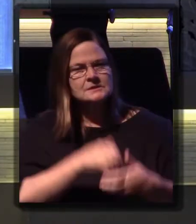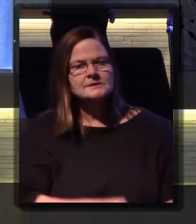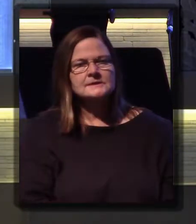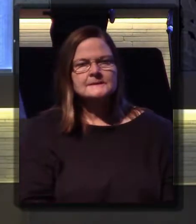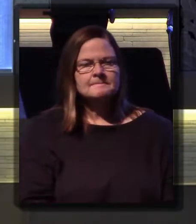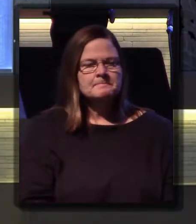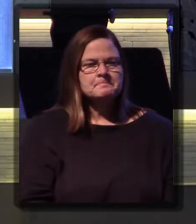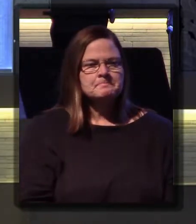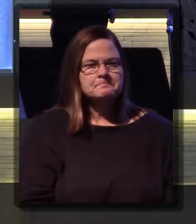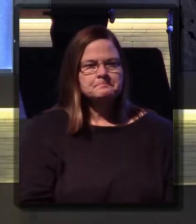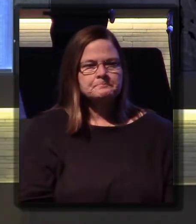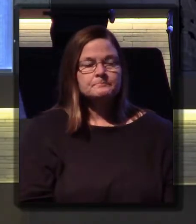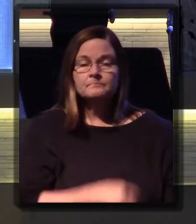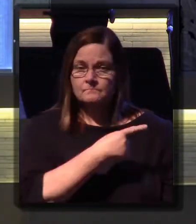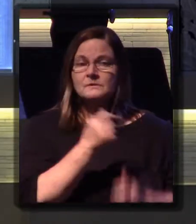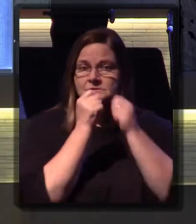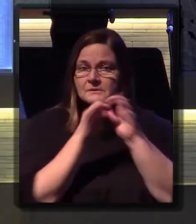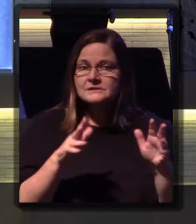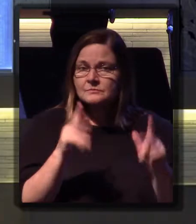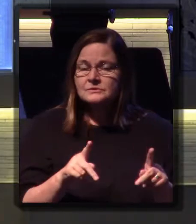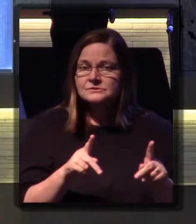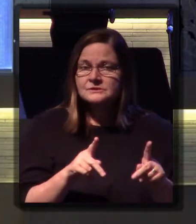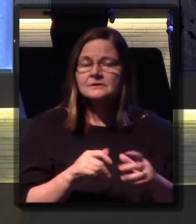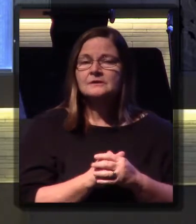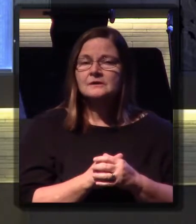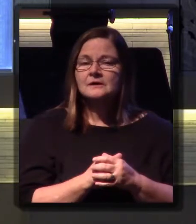sinners, among the wicked.